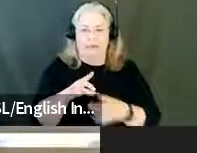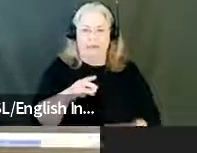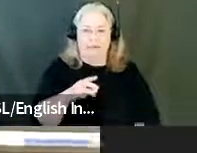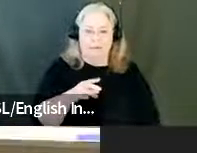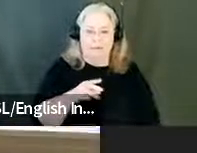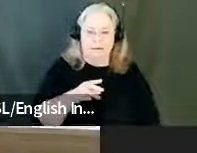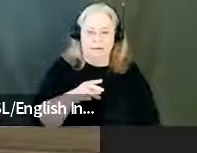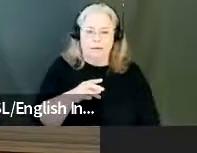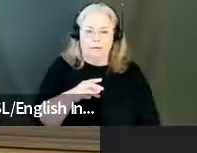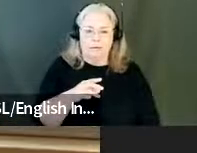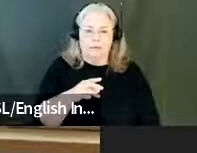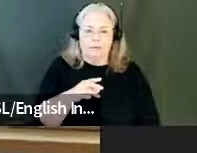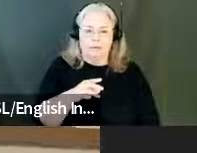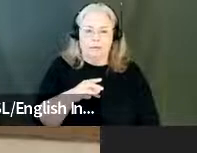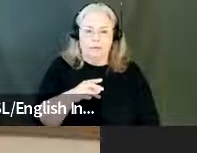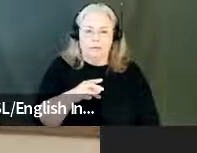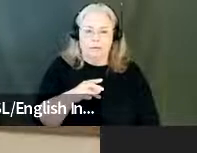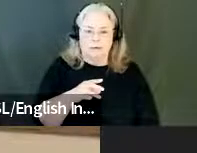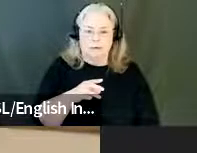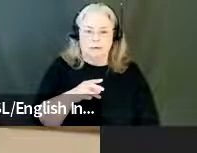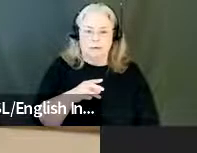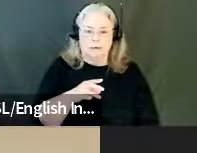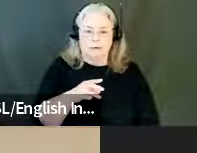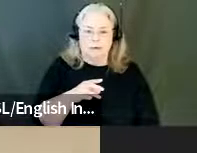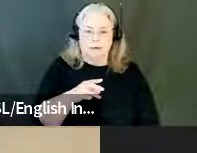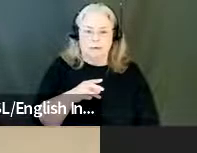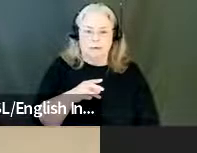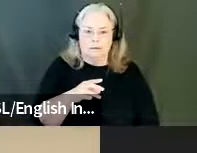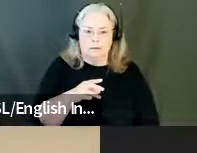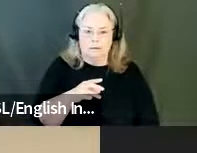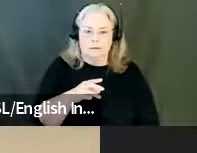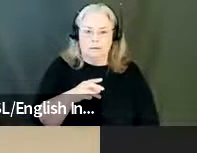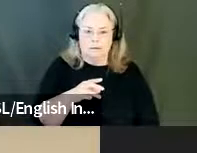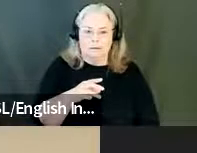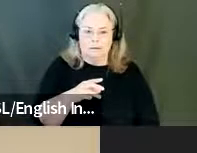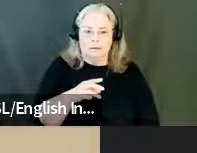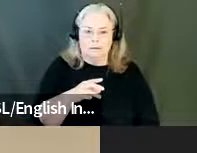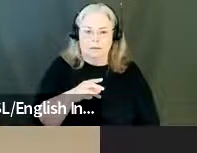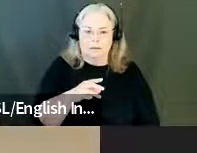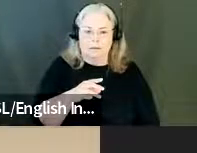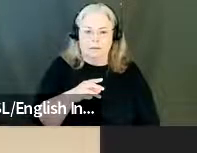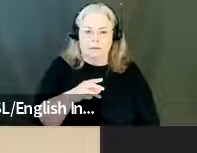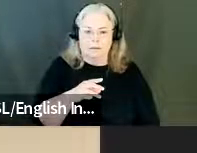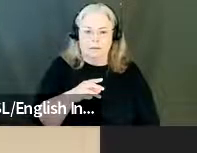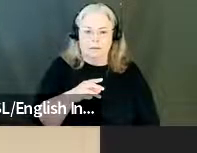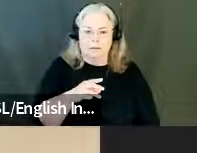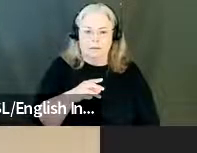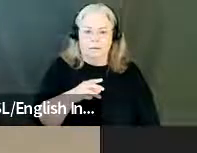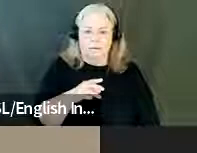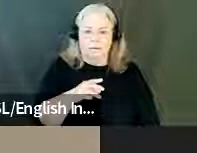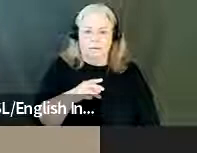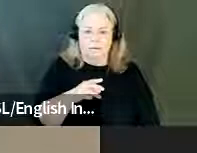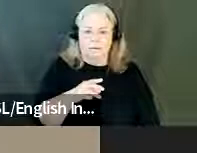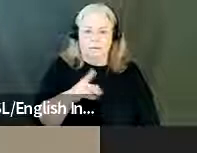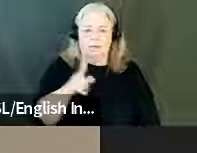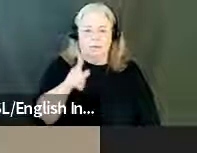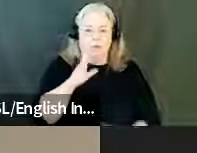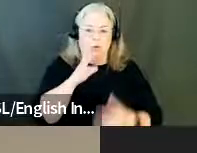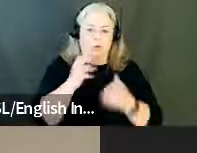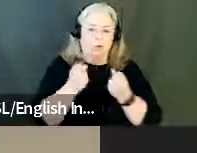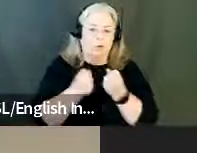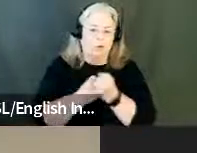here. I've got one interface here with, so, and this is going to support up